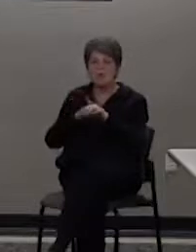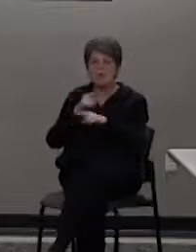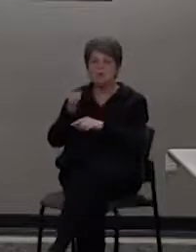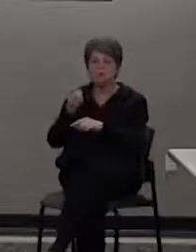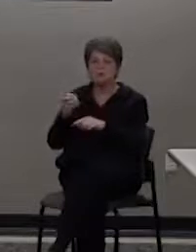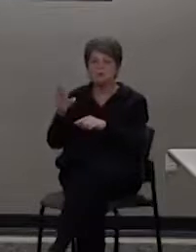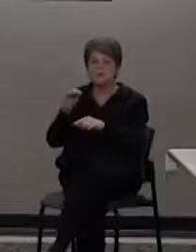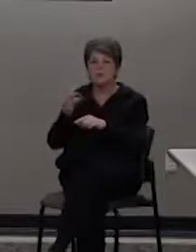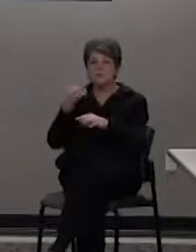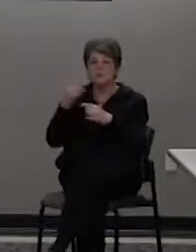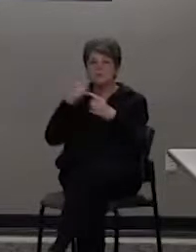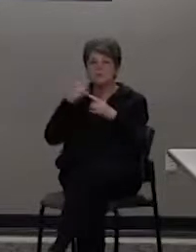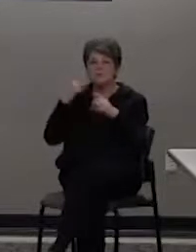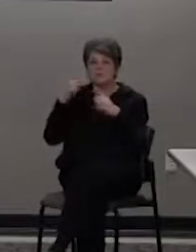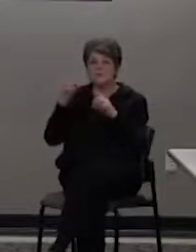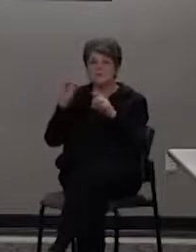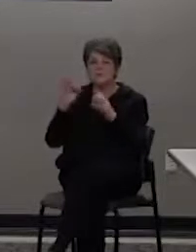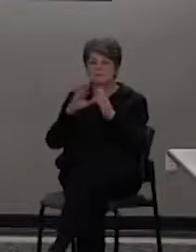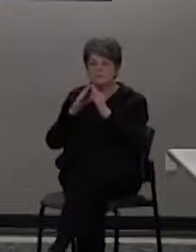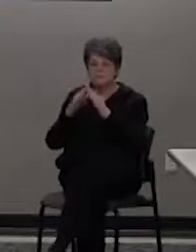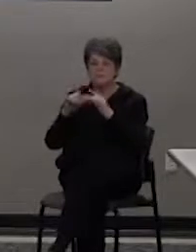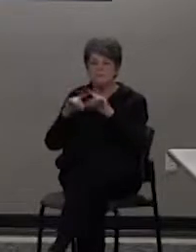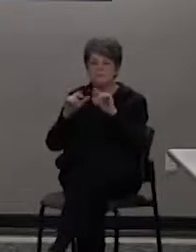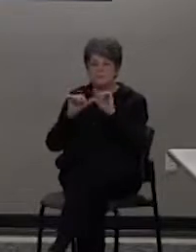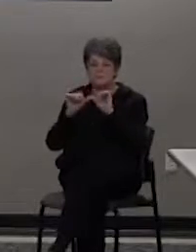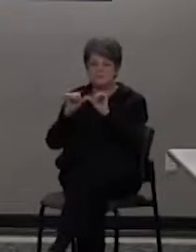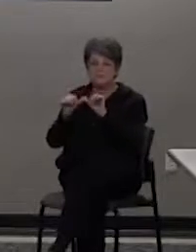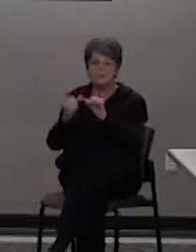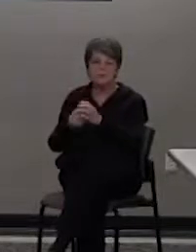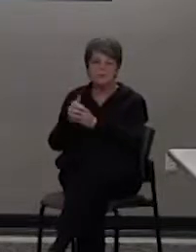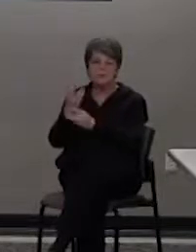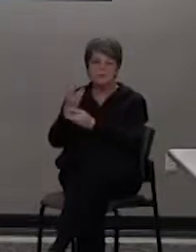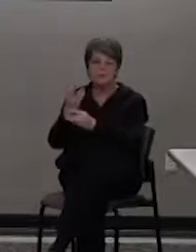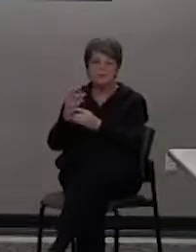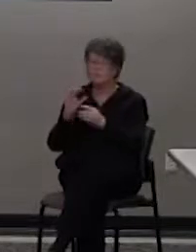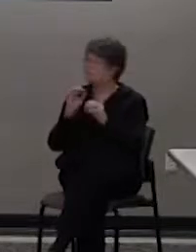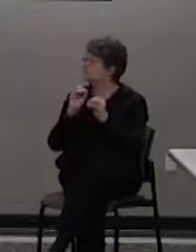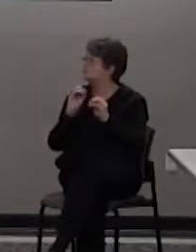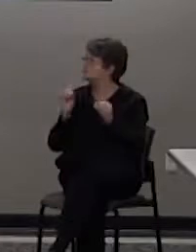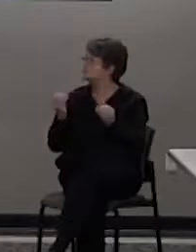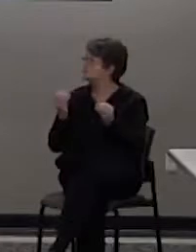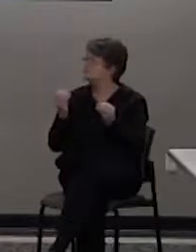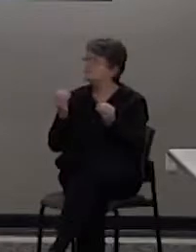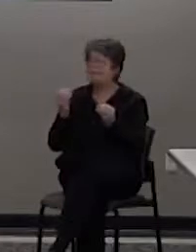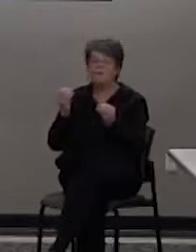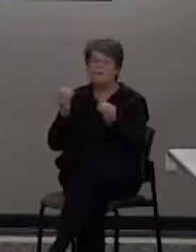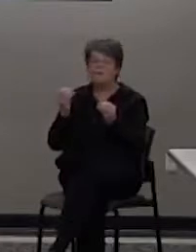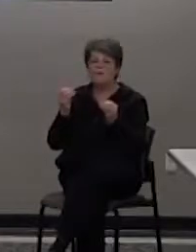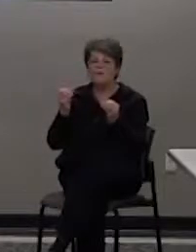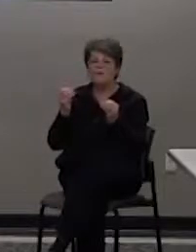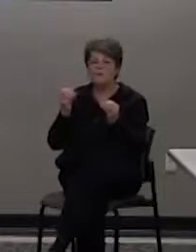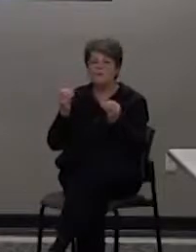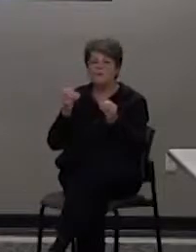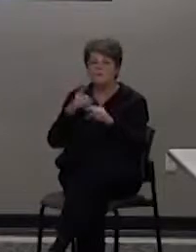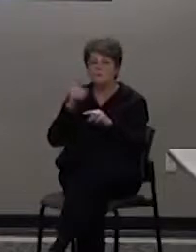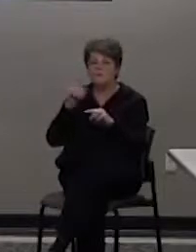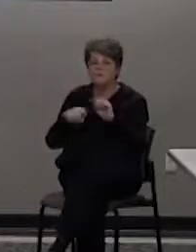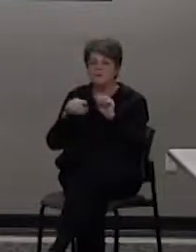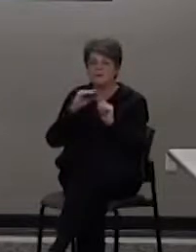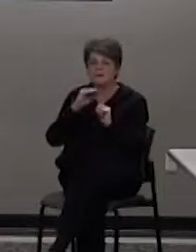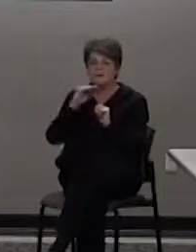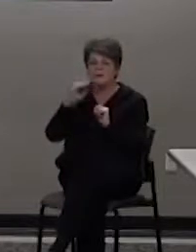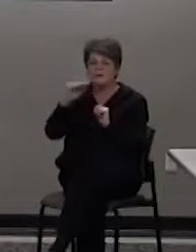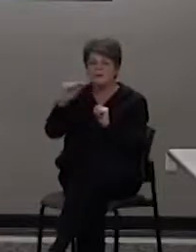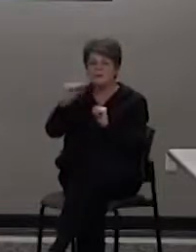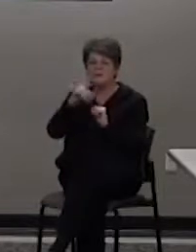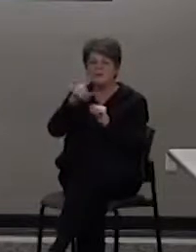sustainability and success and viability of a community is continued growth. There's no such thing as this. from an economic development perspective. You're either this